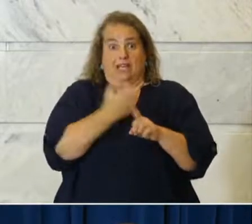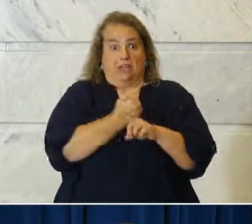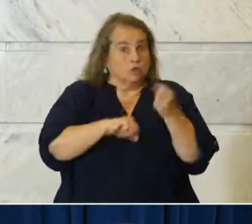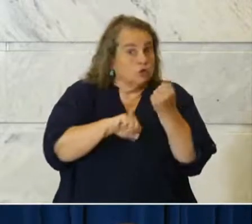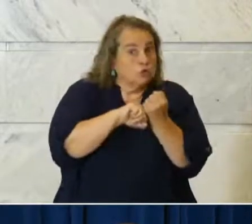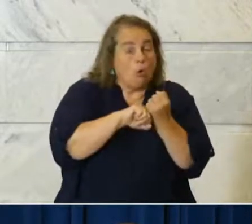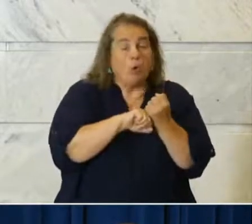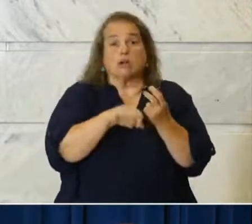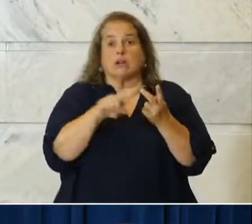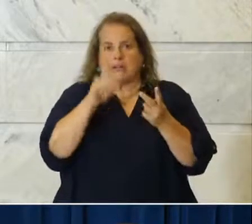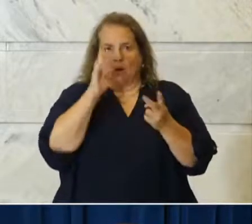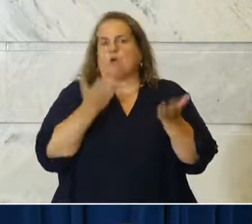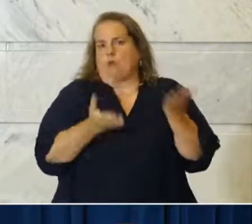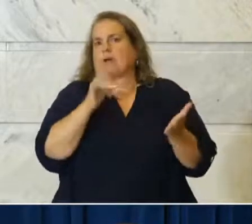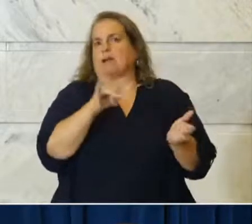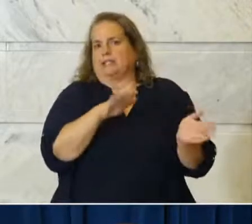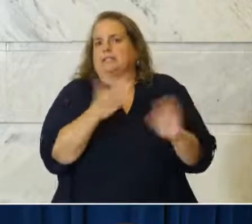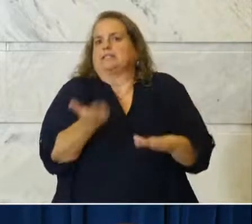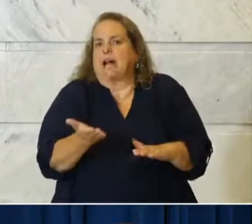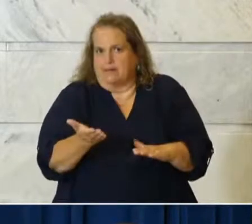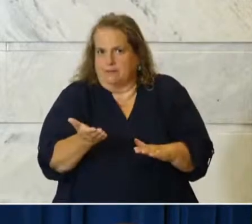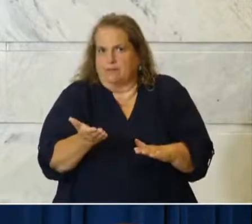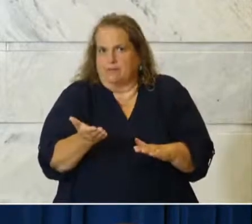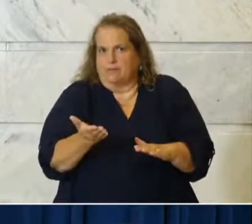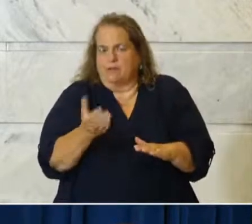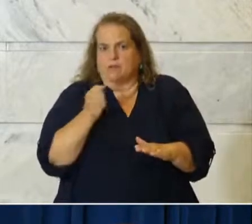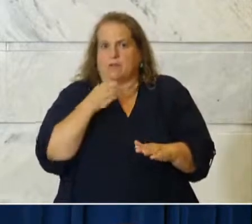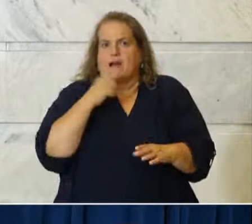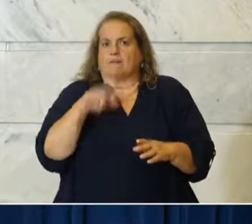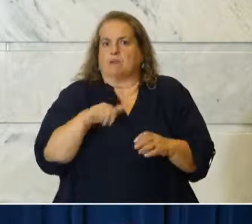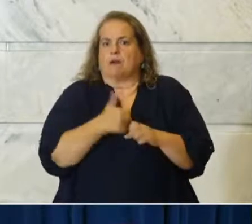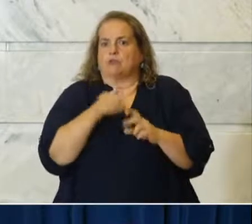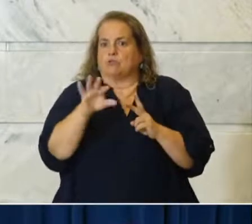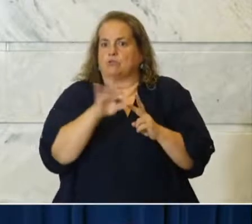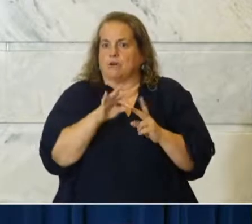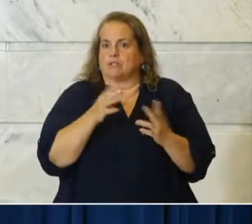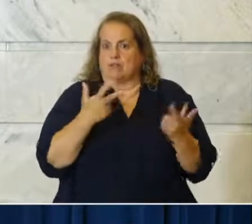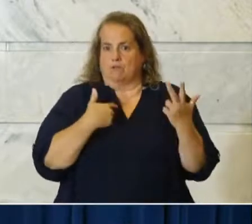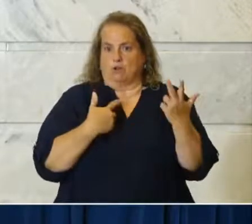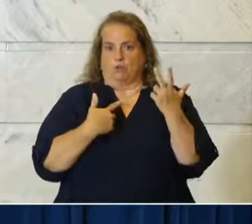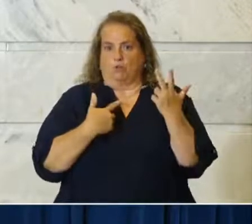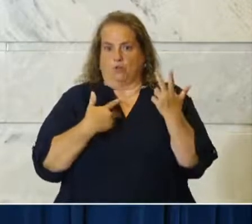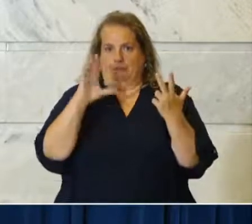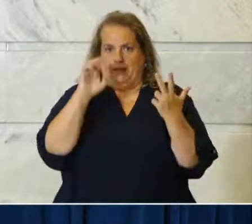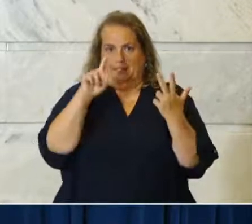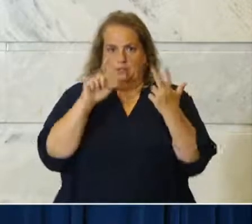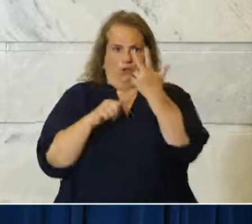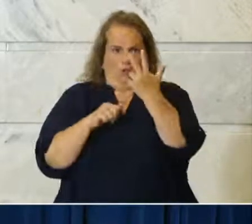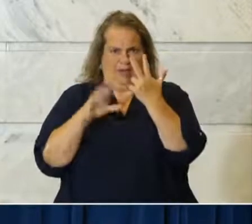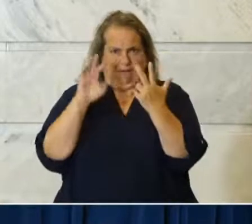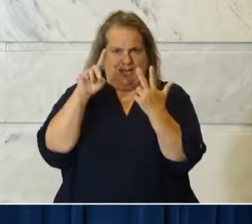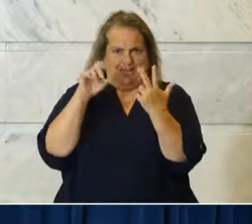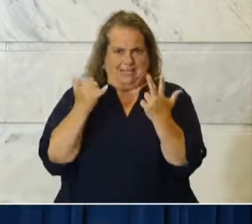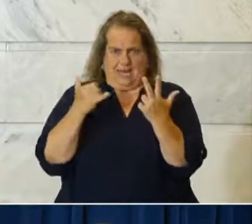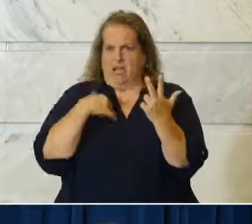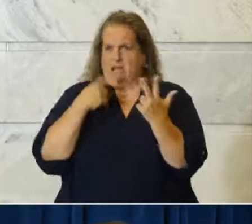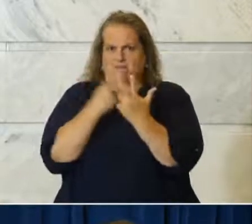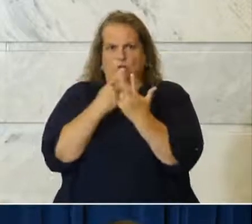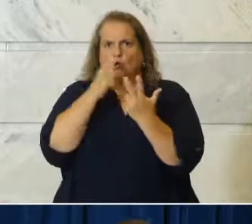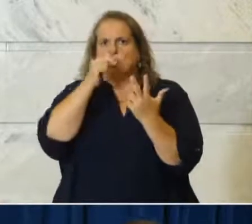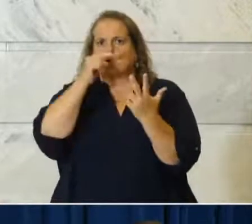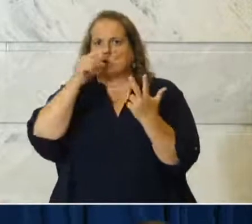they're probably going to die. I had 3 beds. And just in making that decision, being able to figure out